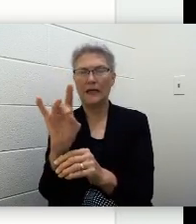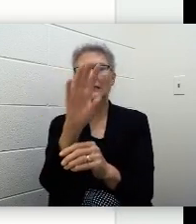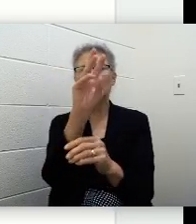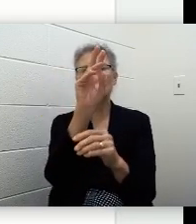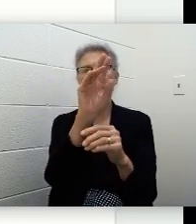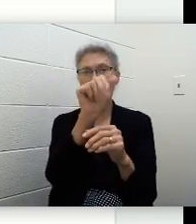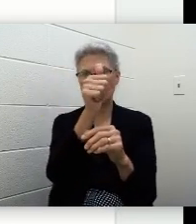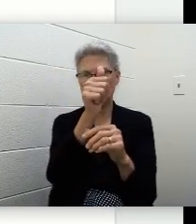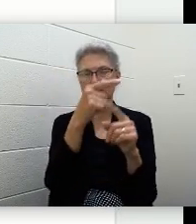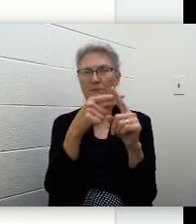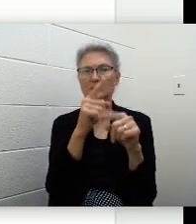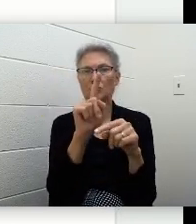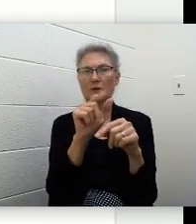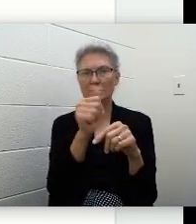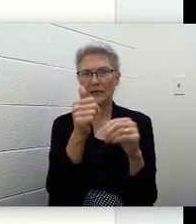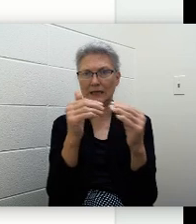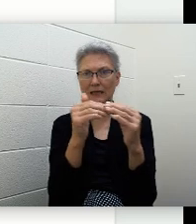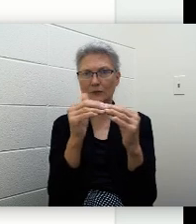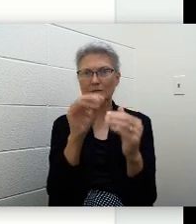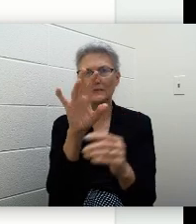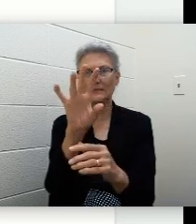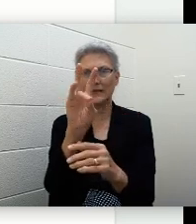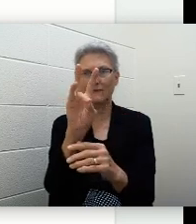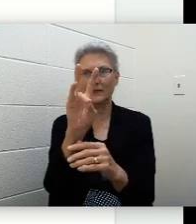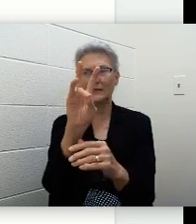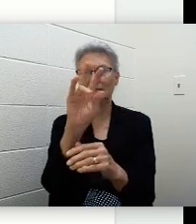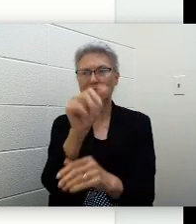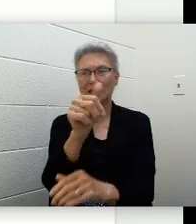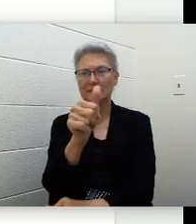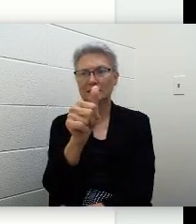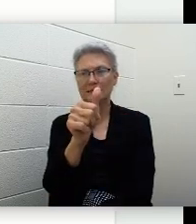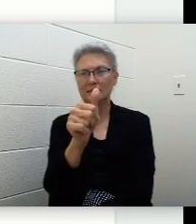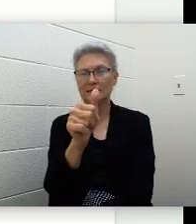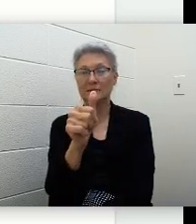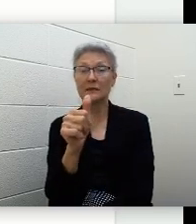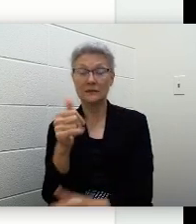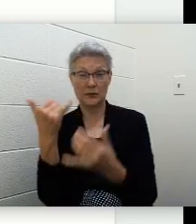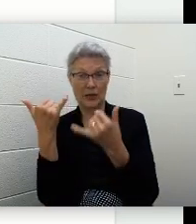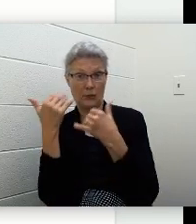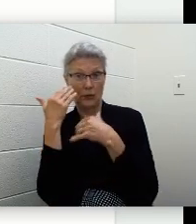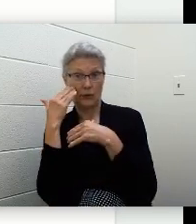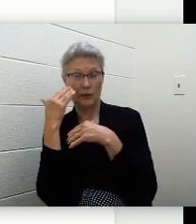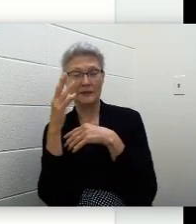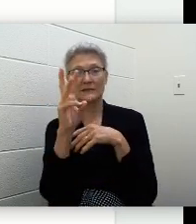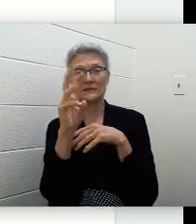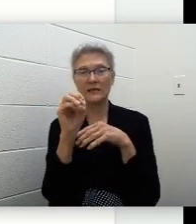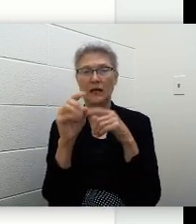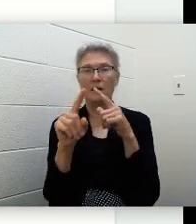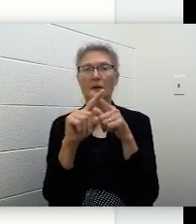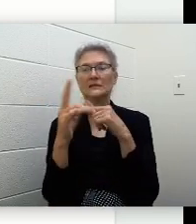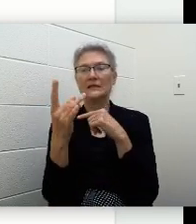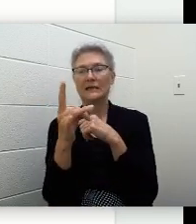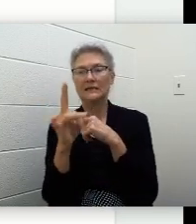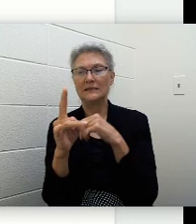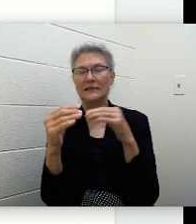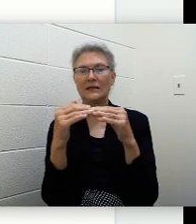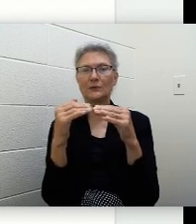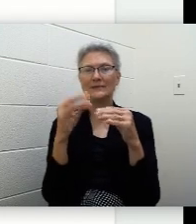6 10s plus 1 10 is 7 10s. So now we know that 60 plus 18